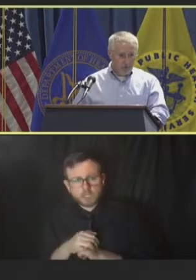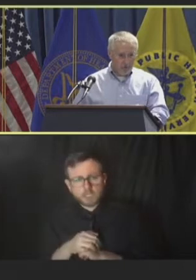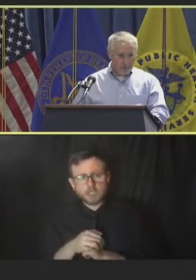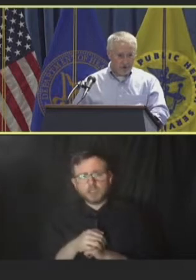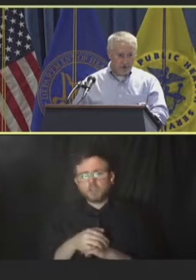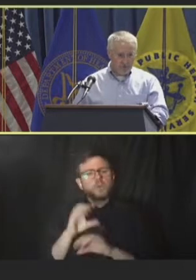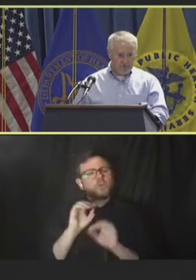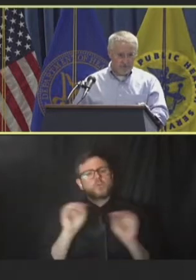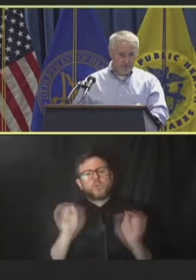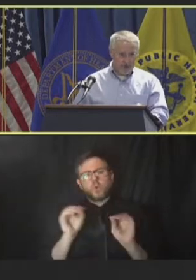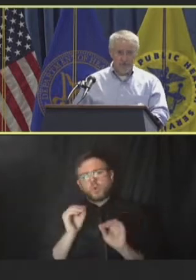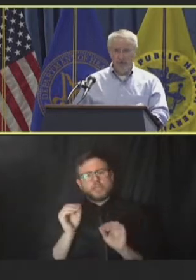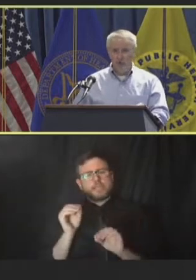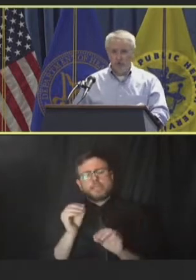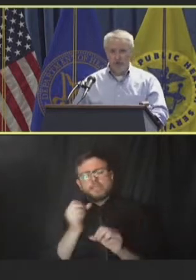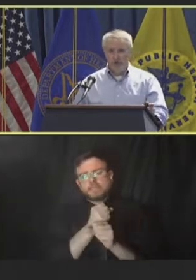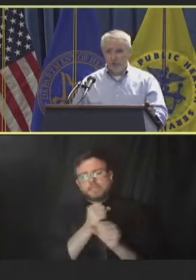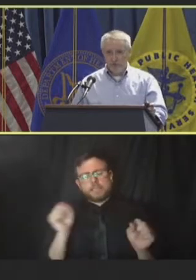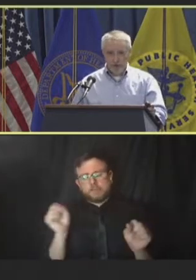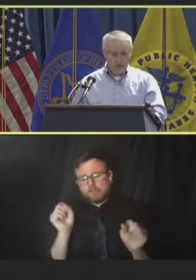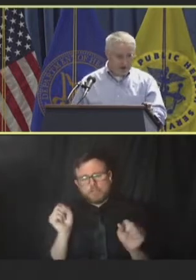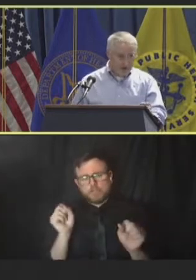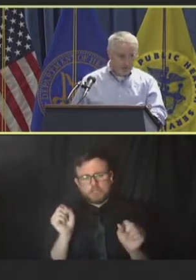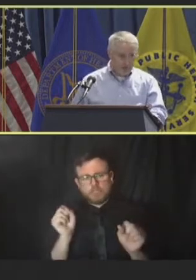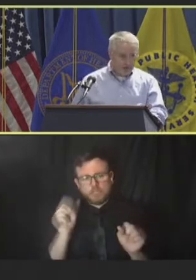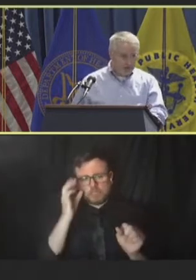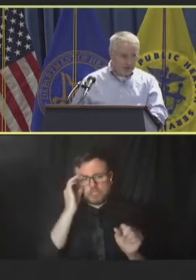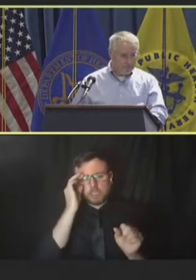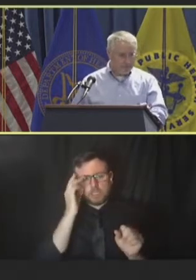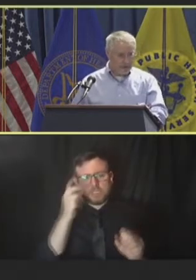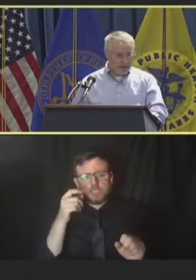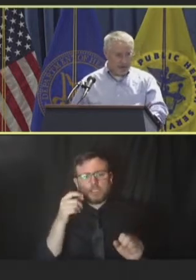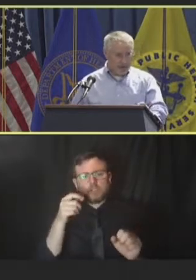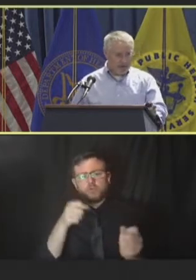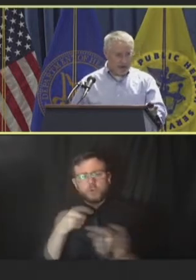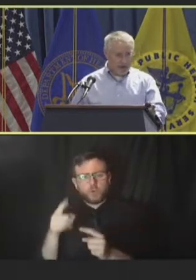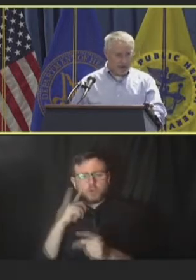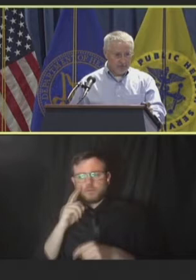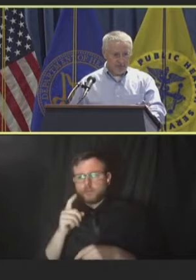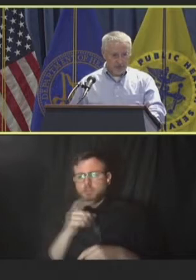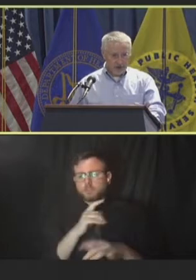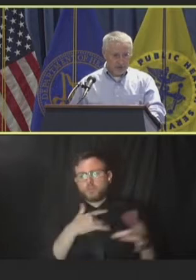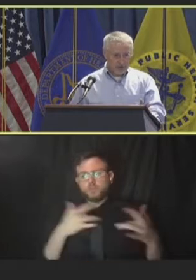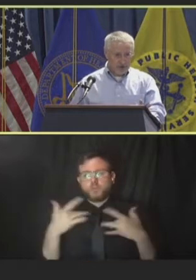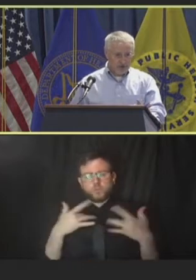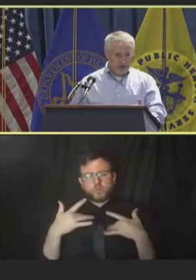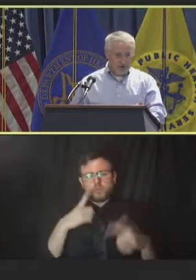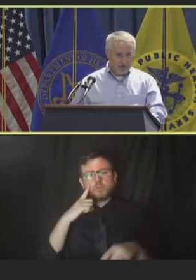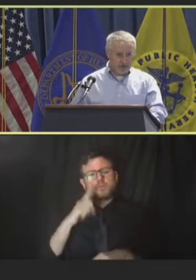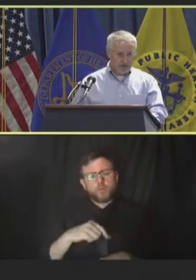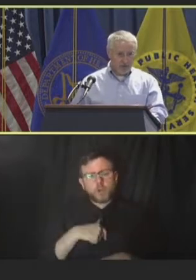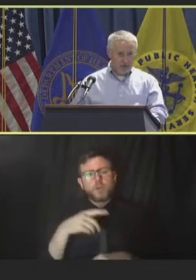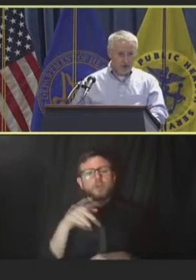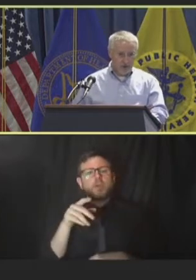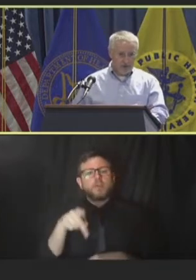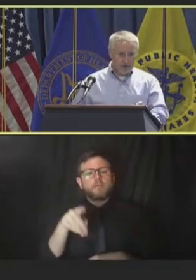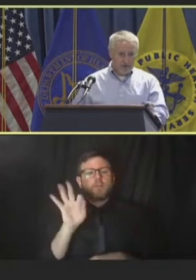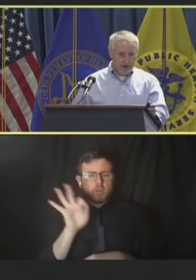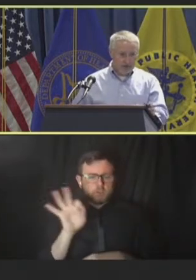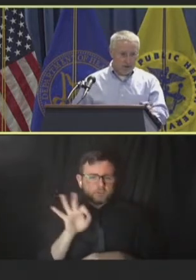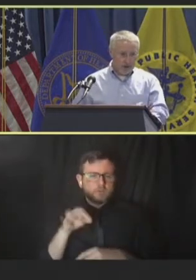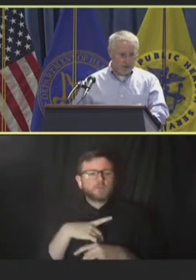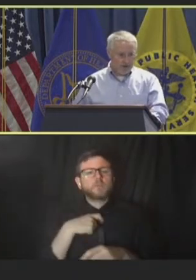over 750,000 doses in those aged 5 to 11. And the data didn't suggest potential safety concerns regarding